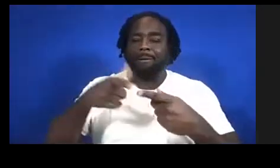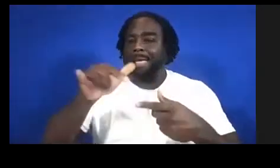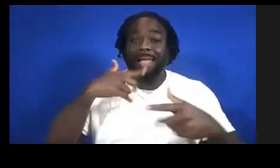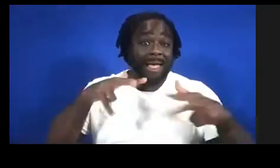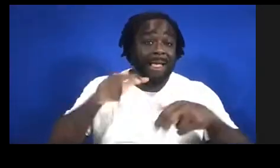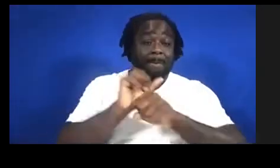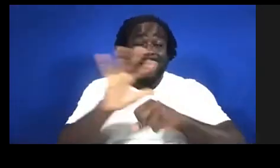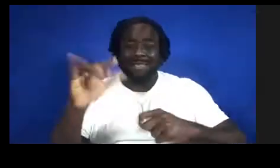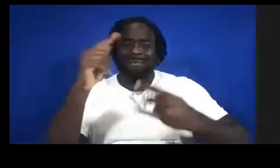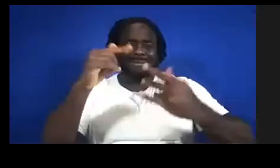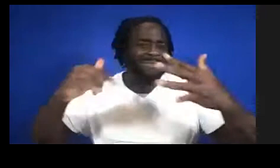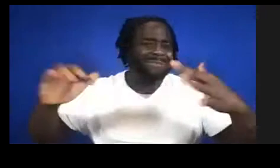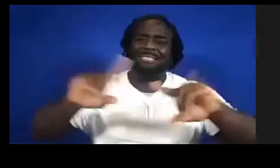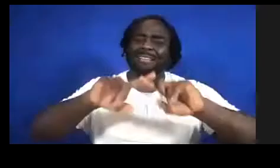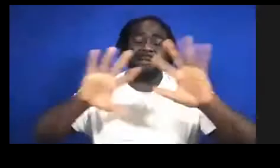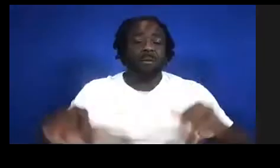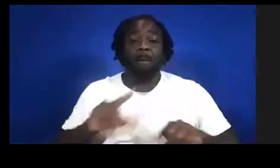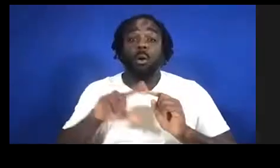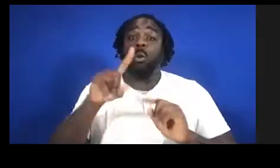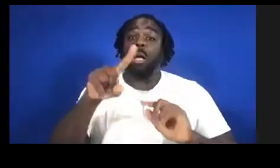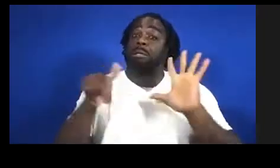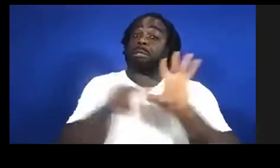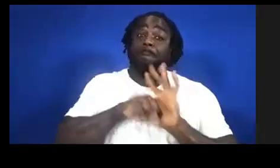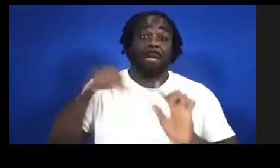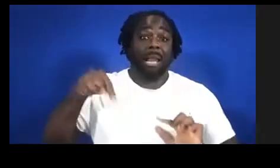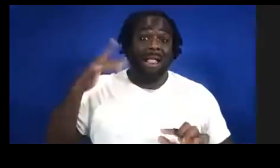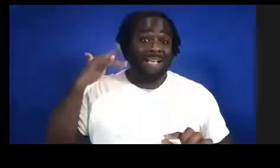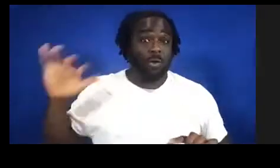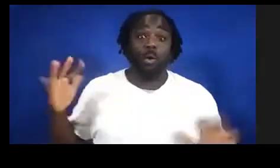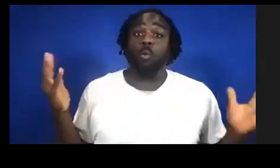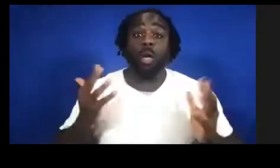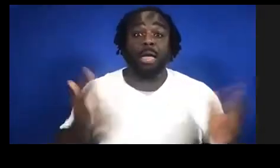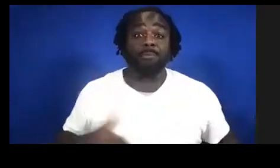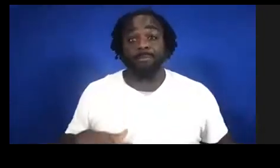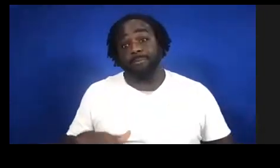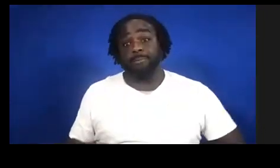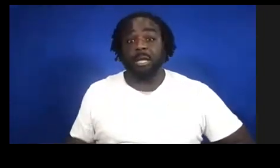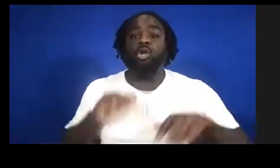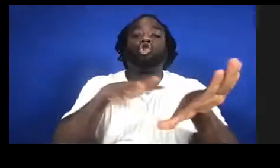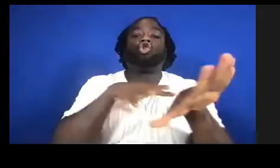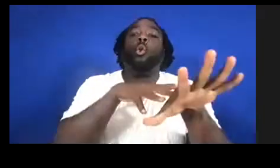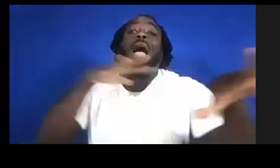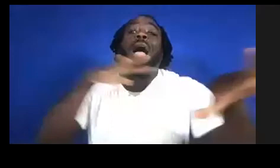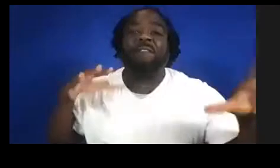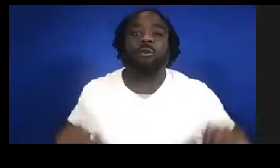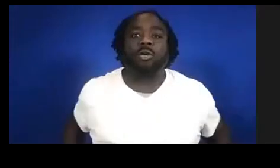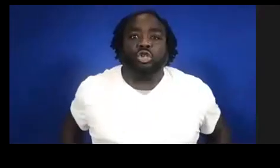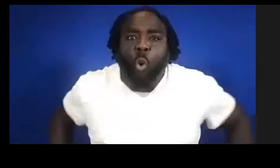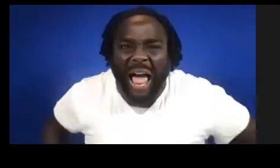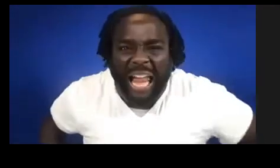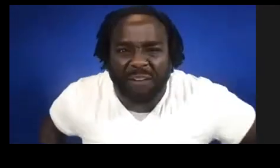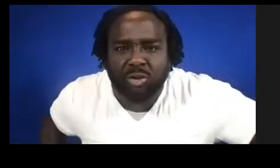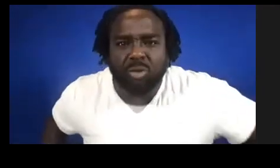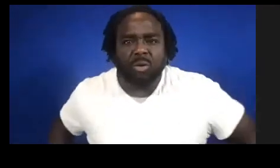You know, every place has their thing, right? Like here we got the hiking and the wild animals, but one problem we got